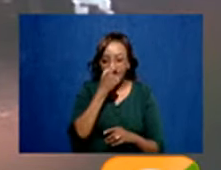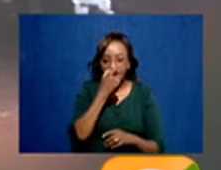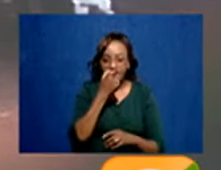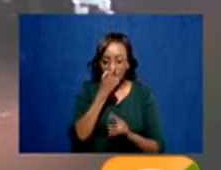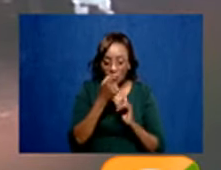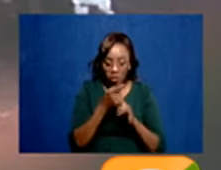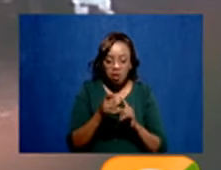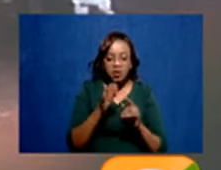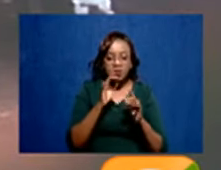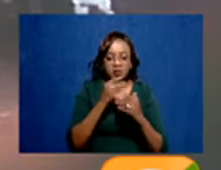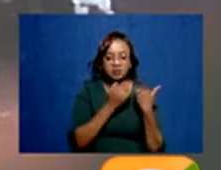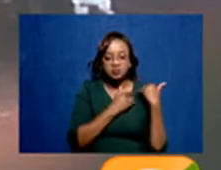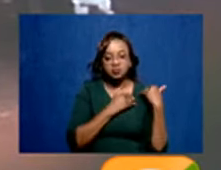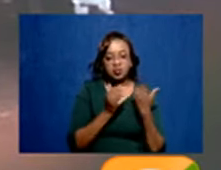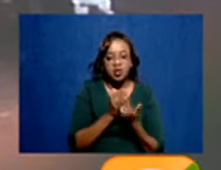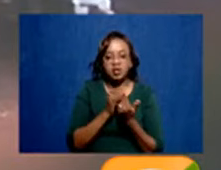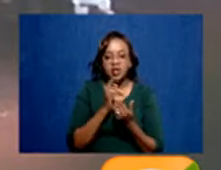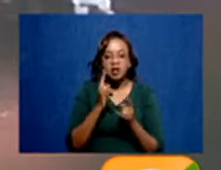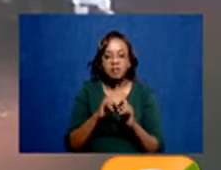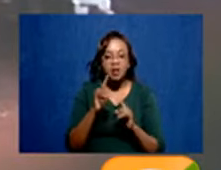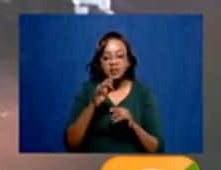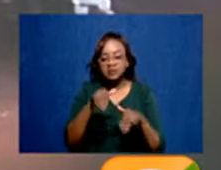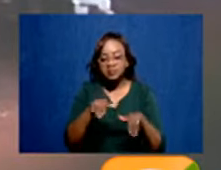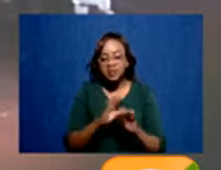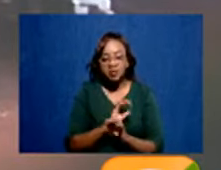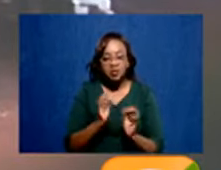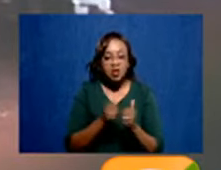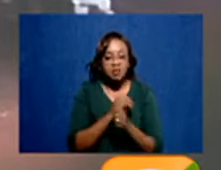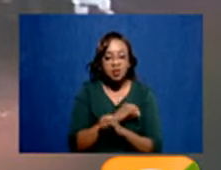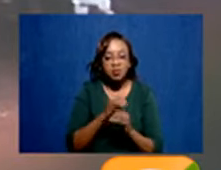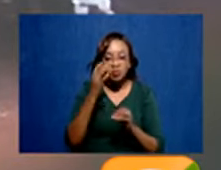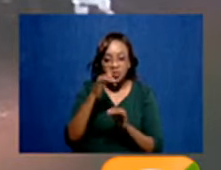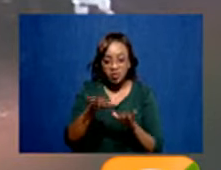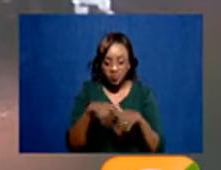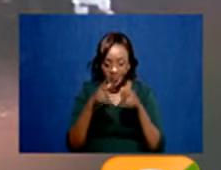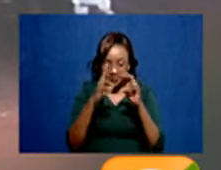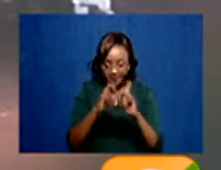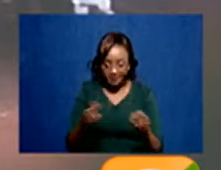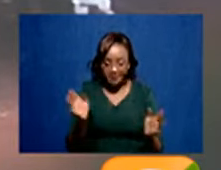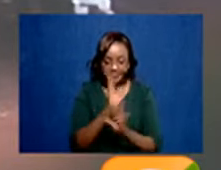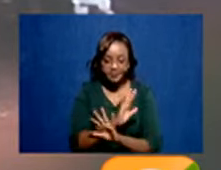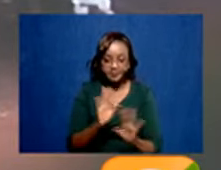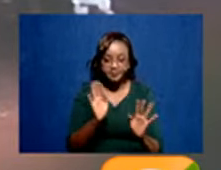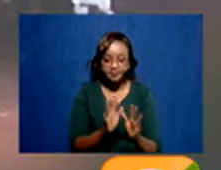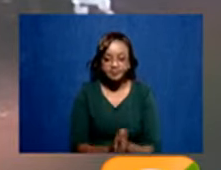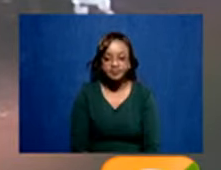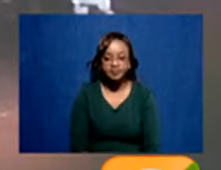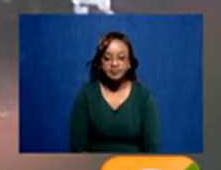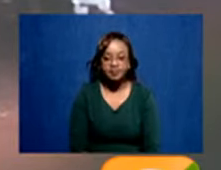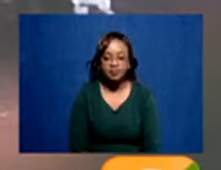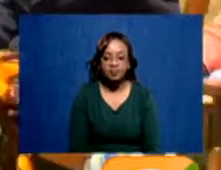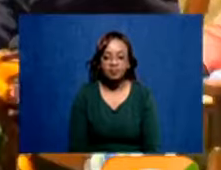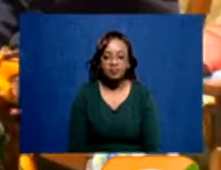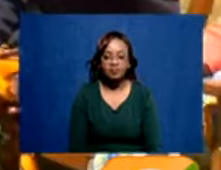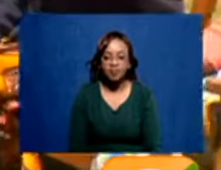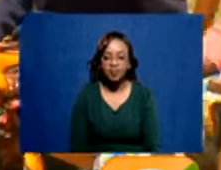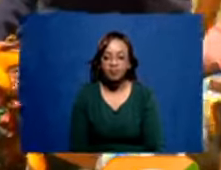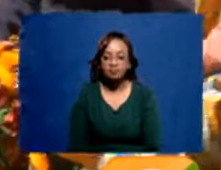has also been postponed pending the conclusion of the investigations, as Brenda Wanga now reports.